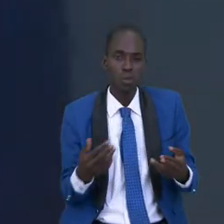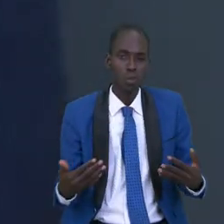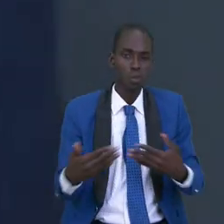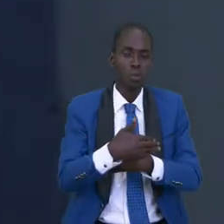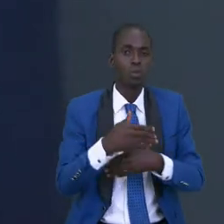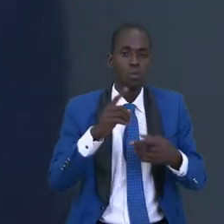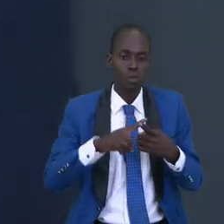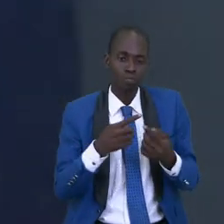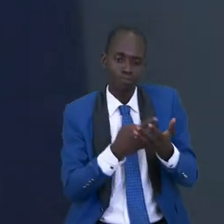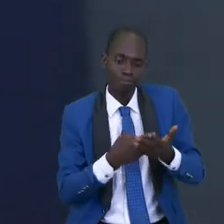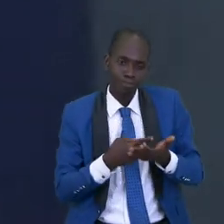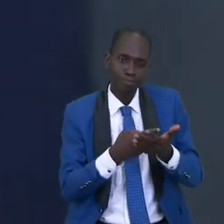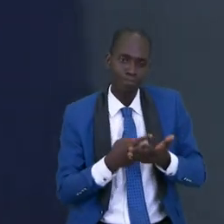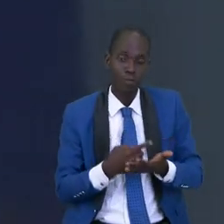verdict.